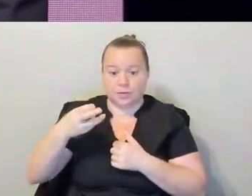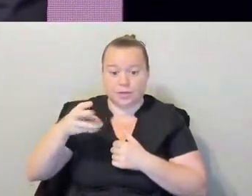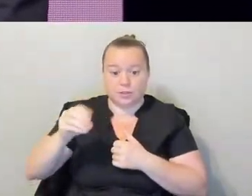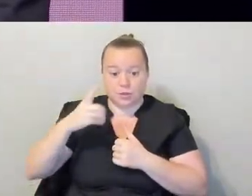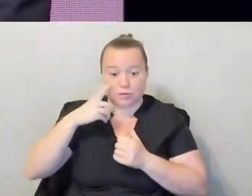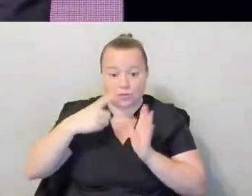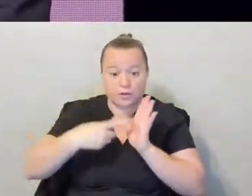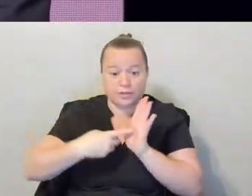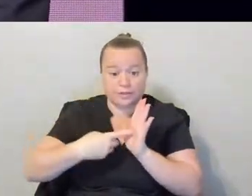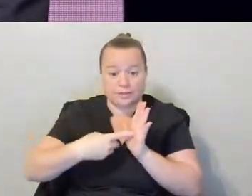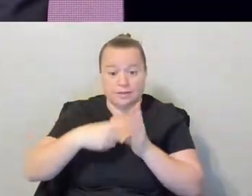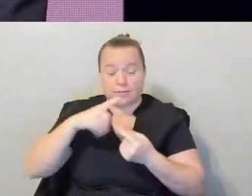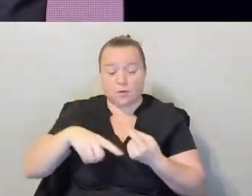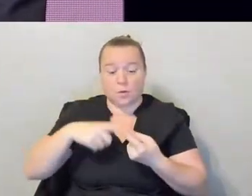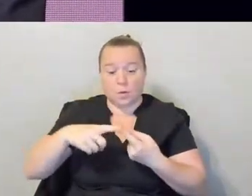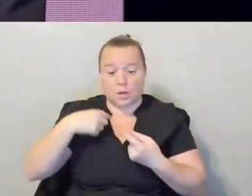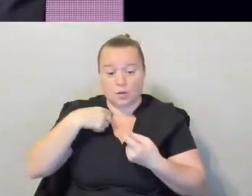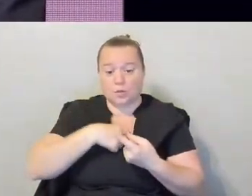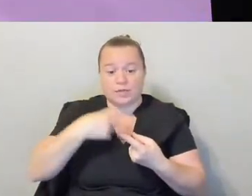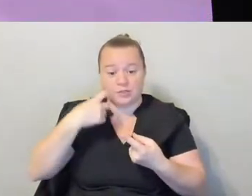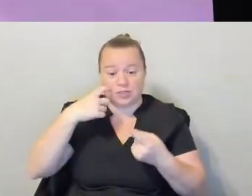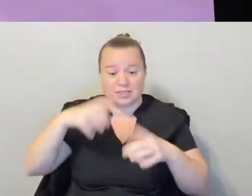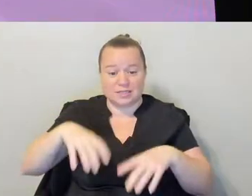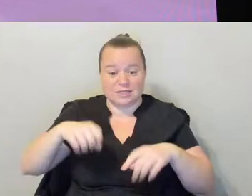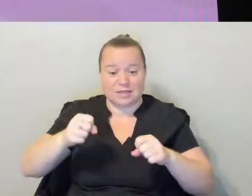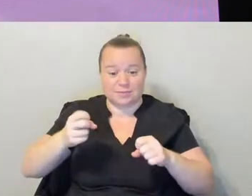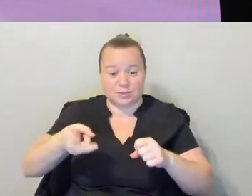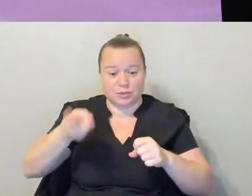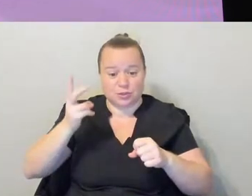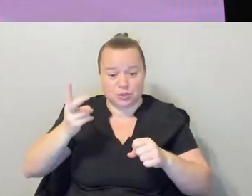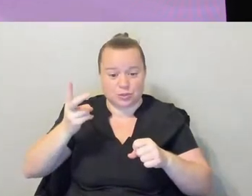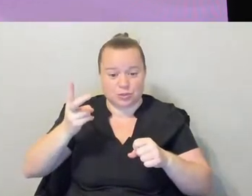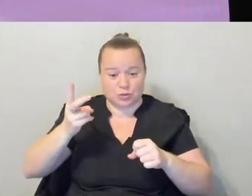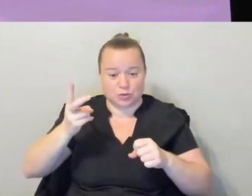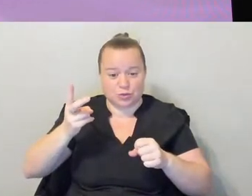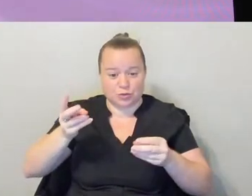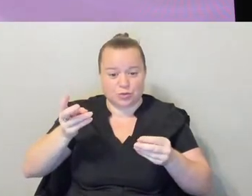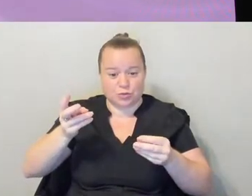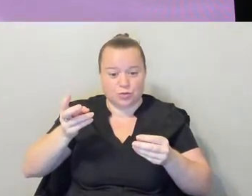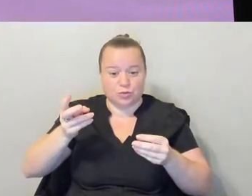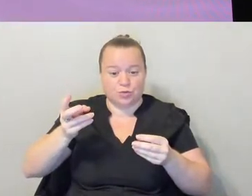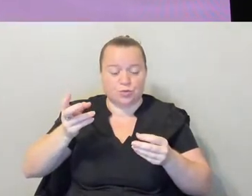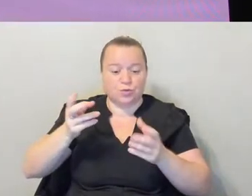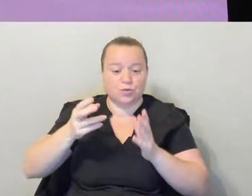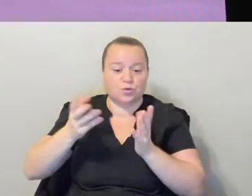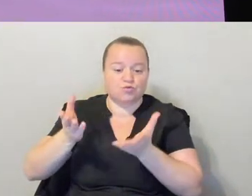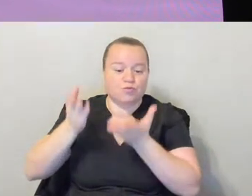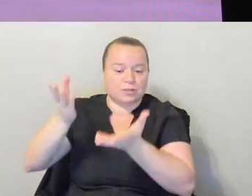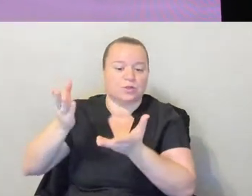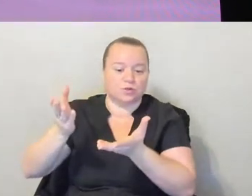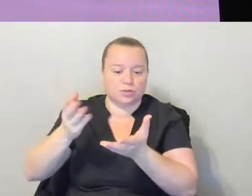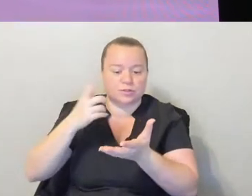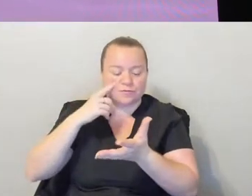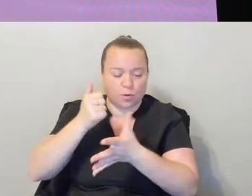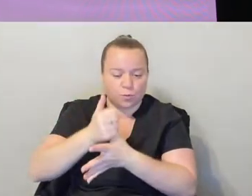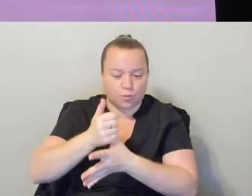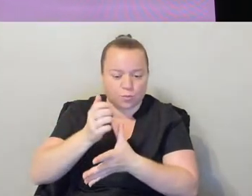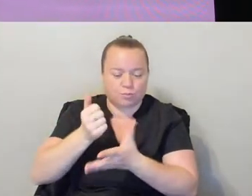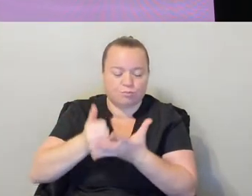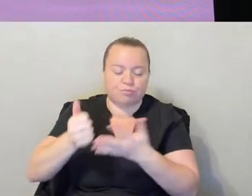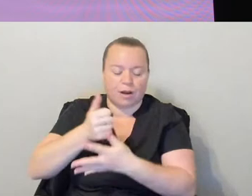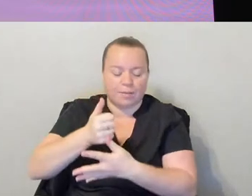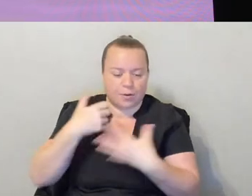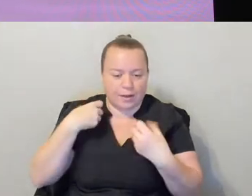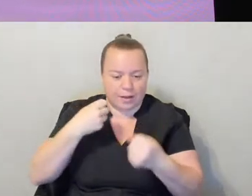when we have just adopted two resolutions at our regional committee on primary healthcare, on mental health, we commit